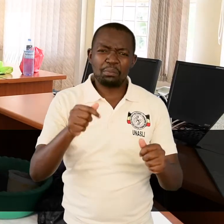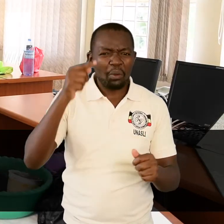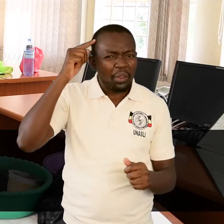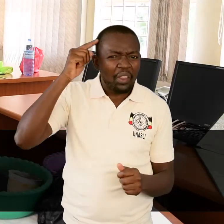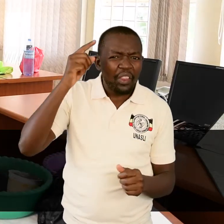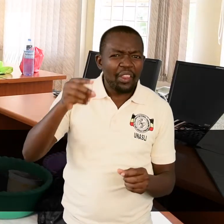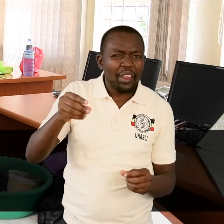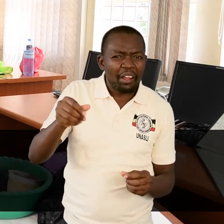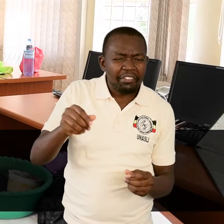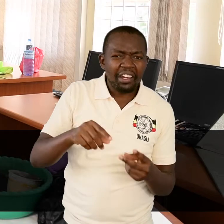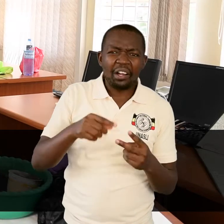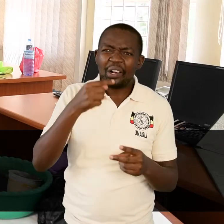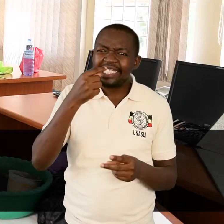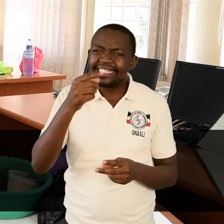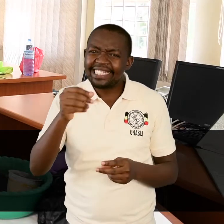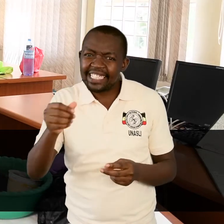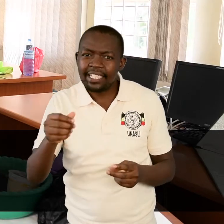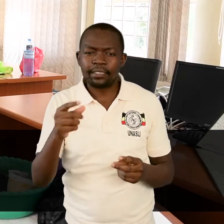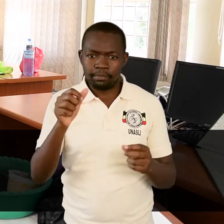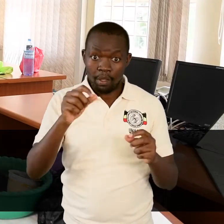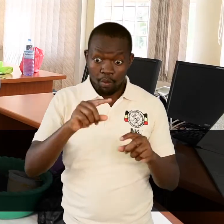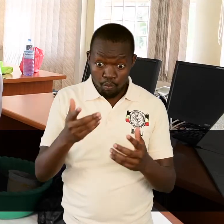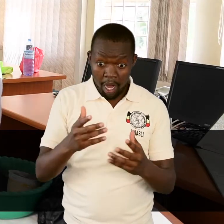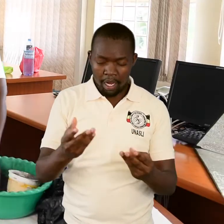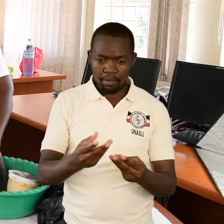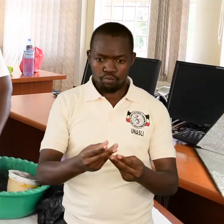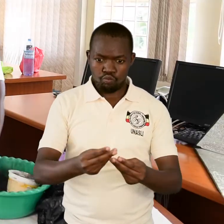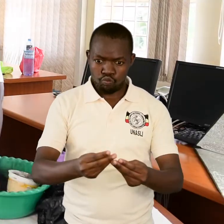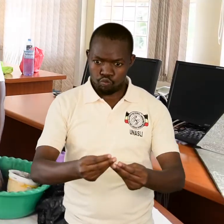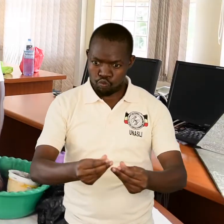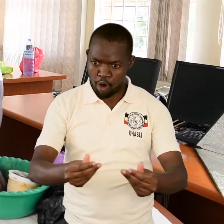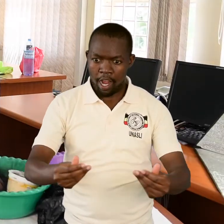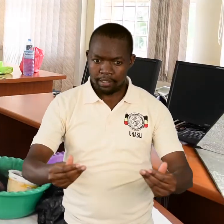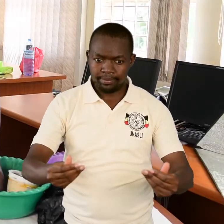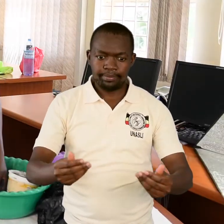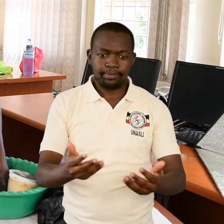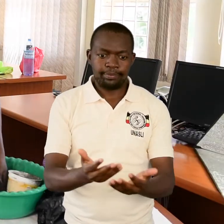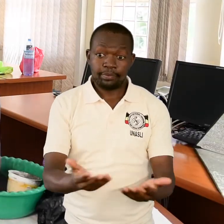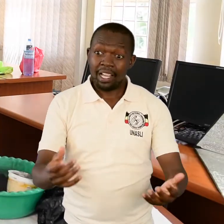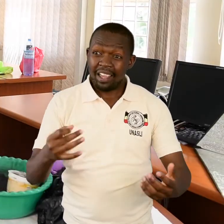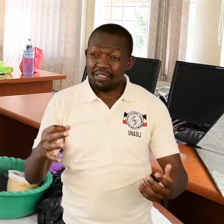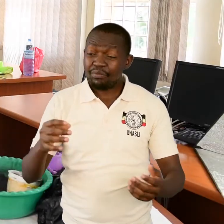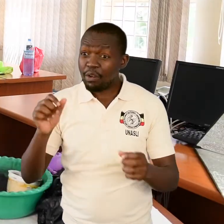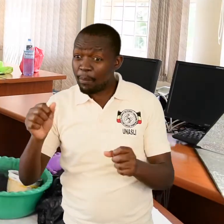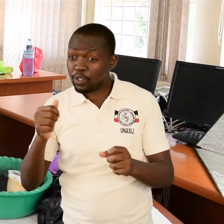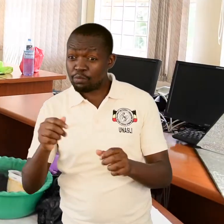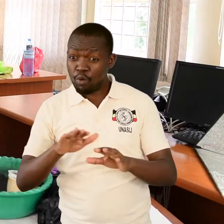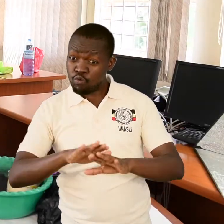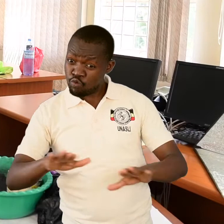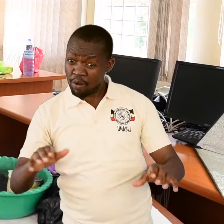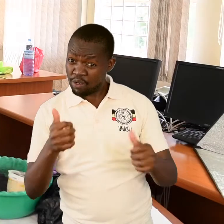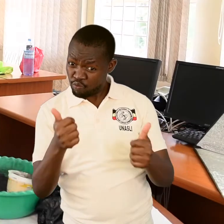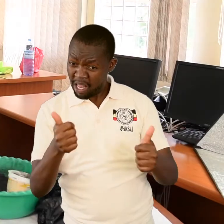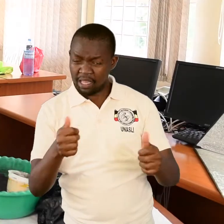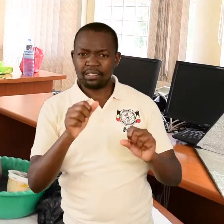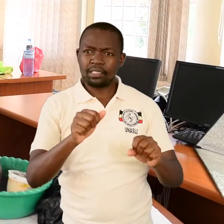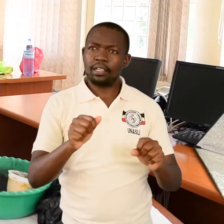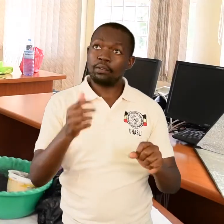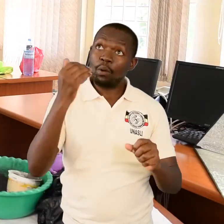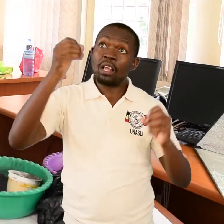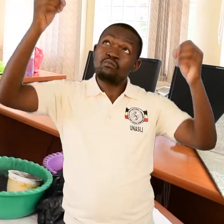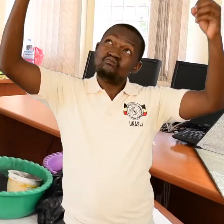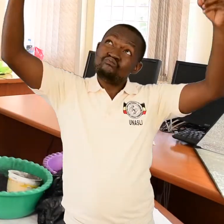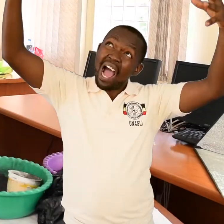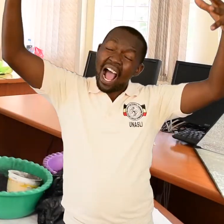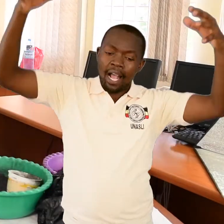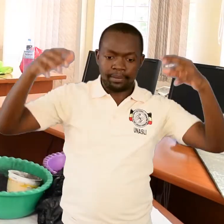if it's dry enough, you can put it on the ground under the sun